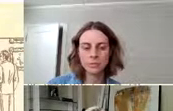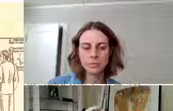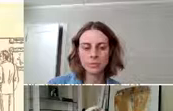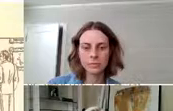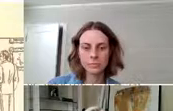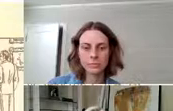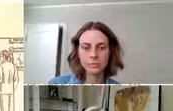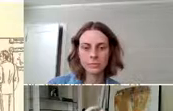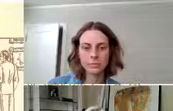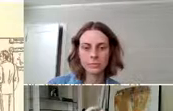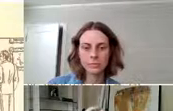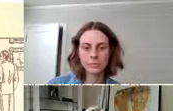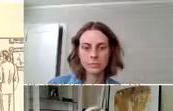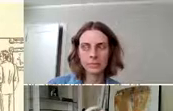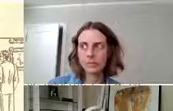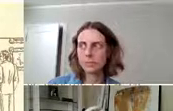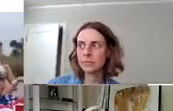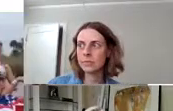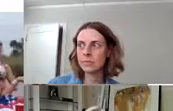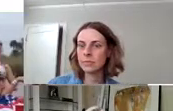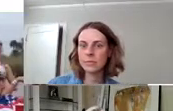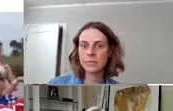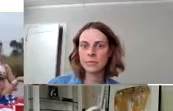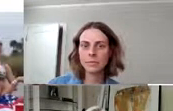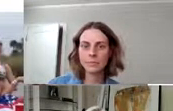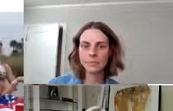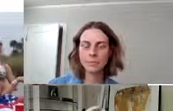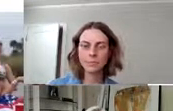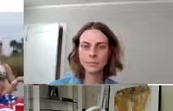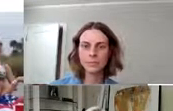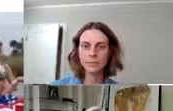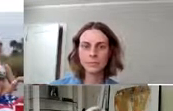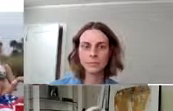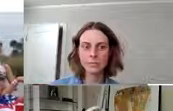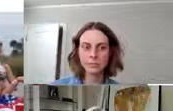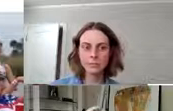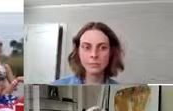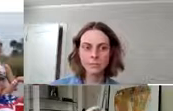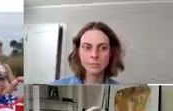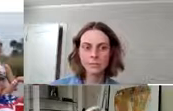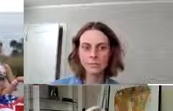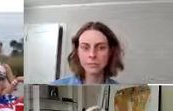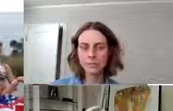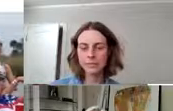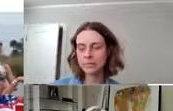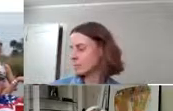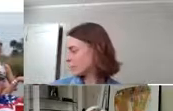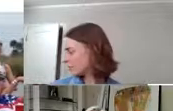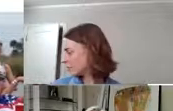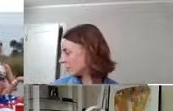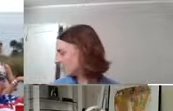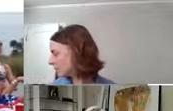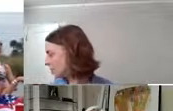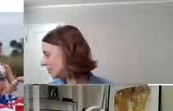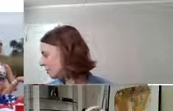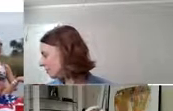focused exclusively on women artists. Certainly, great arts and culture await you here, but this is a city after